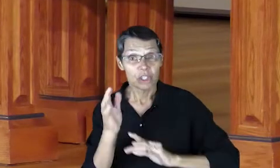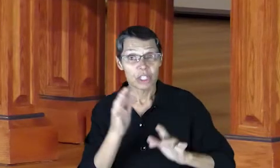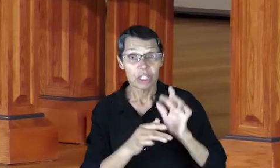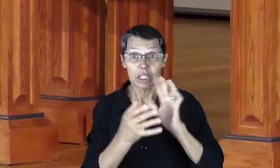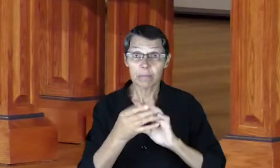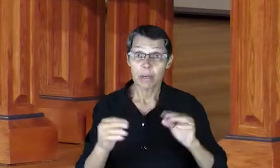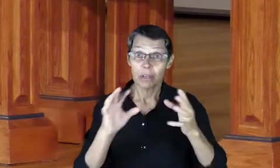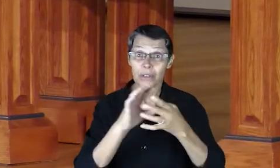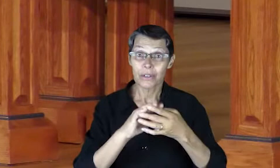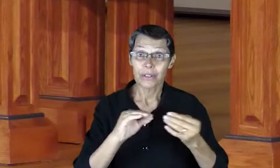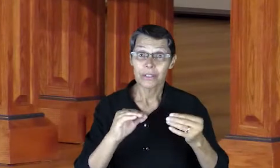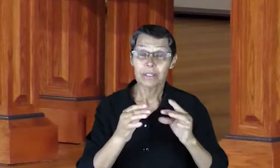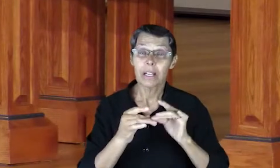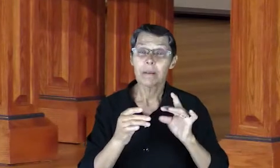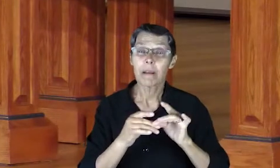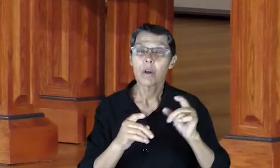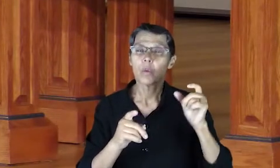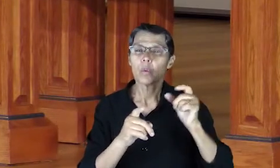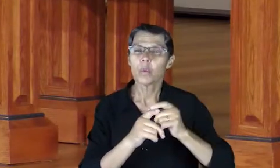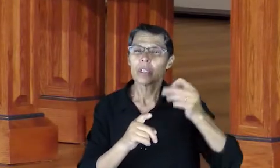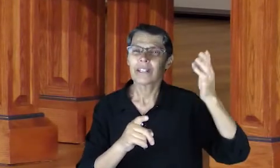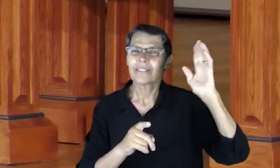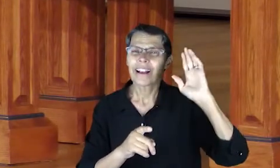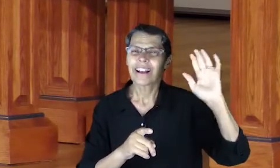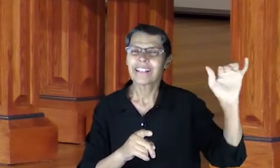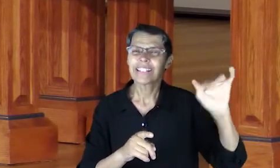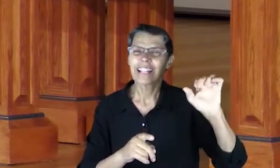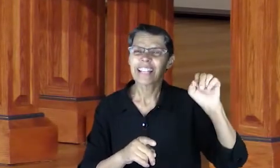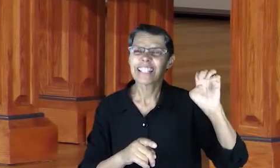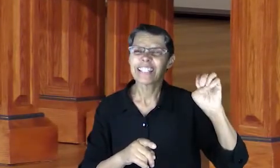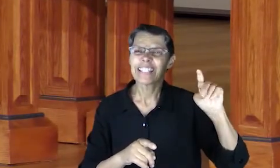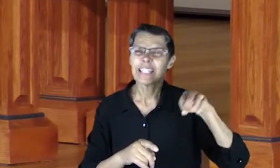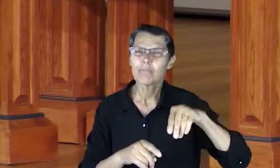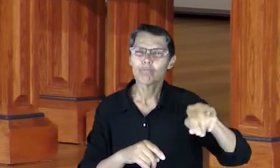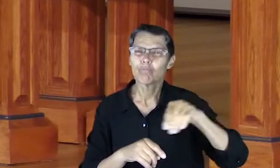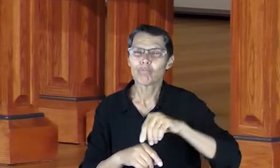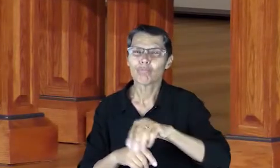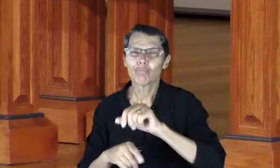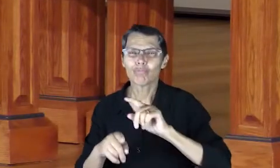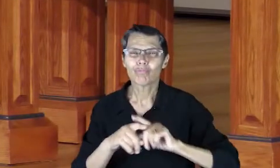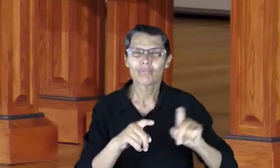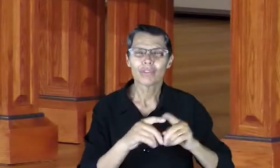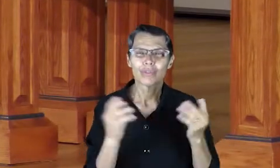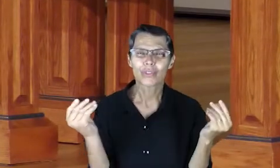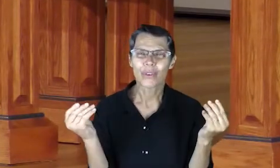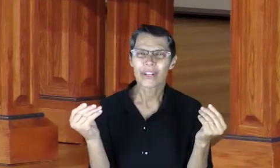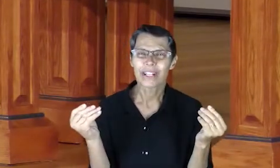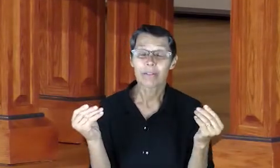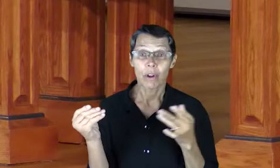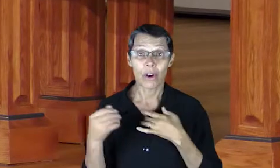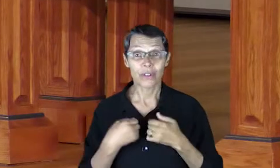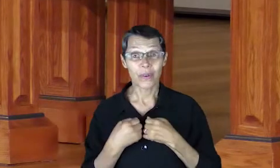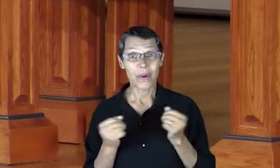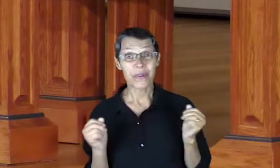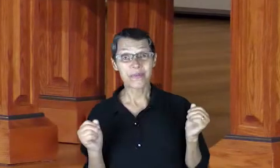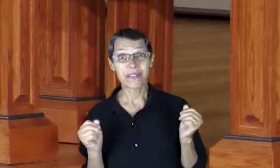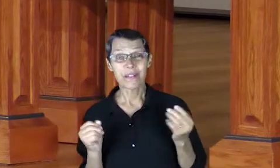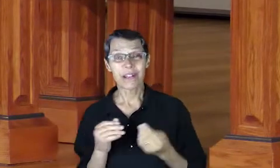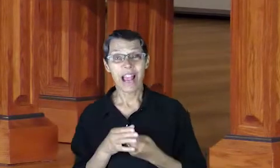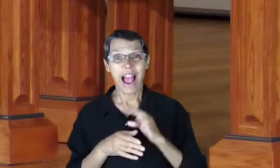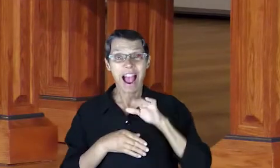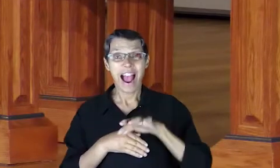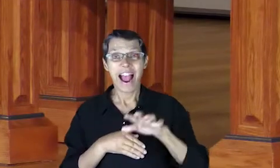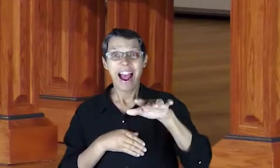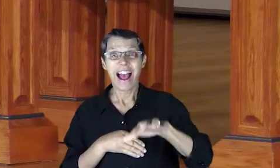And in those parables, he talked about the Word of God being like seeds planted on different kinds of soils, and that when our hearts are open, we can